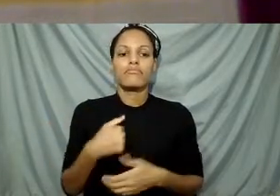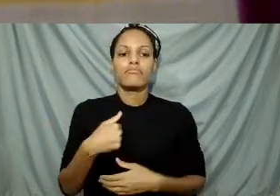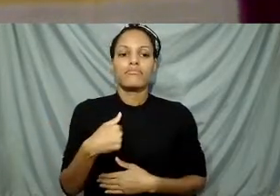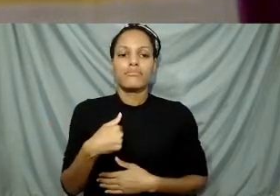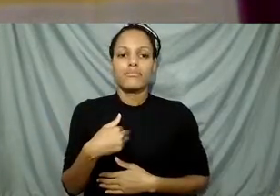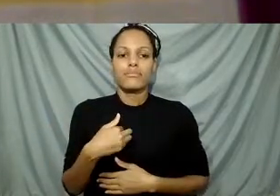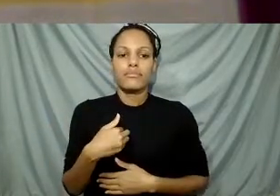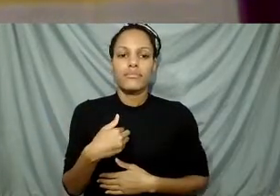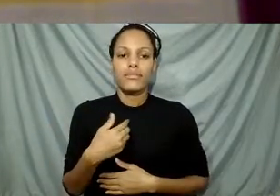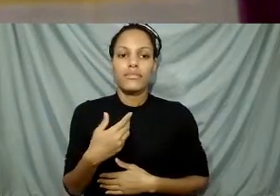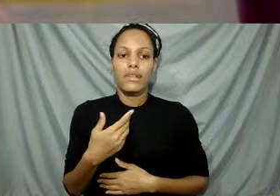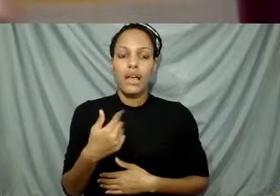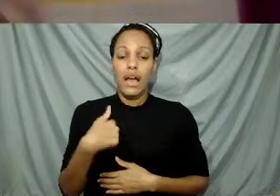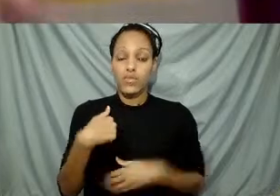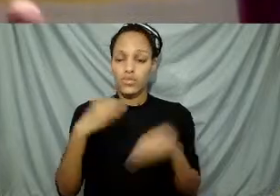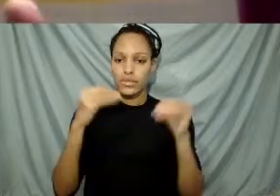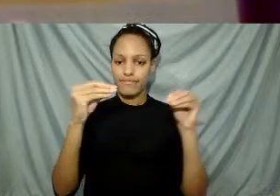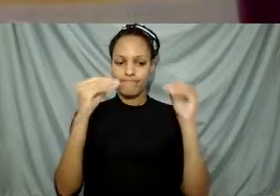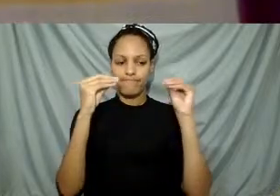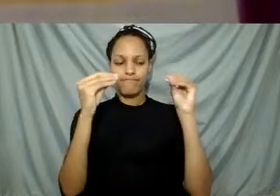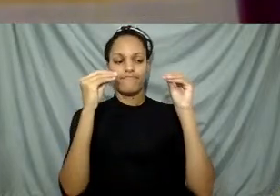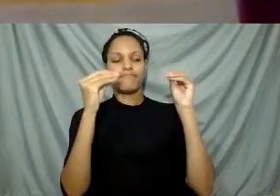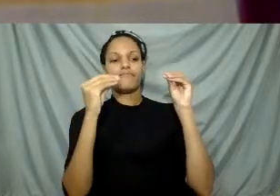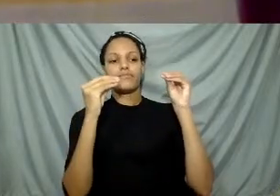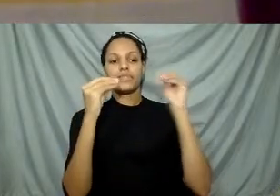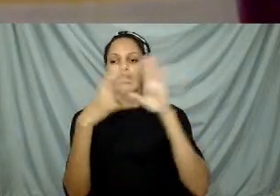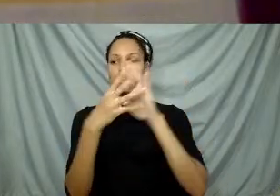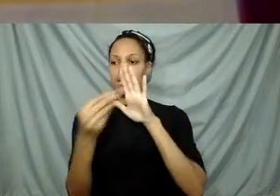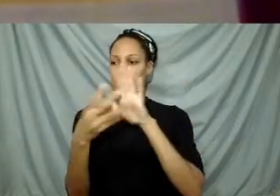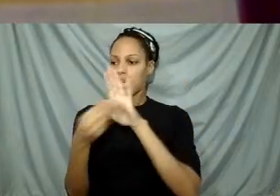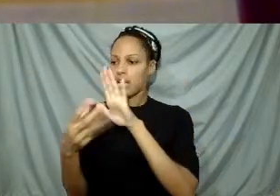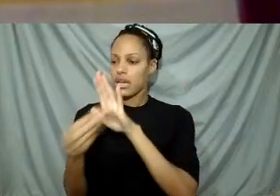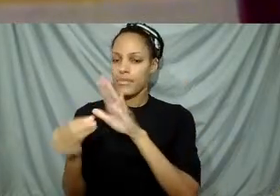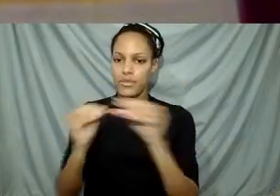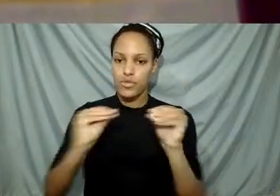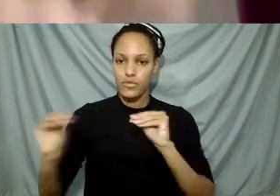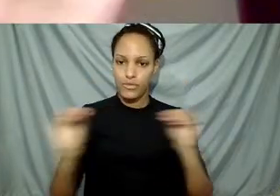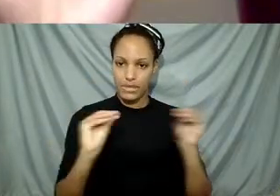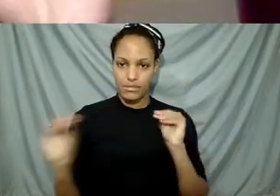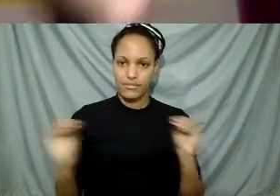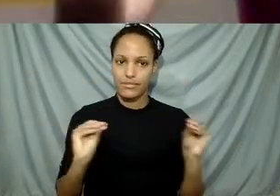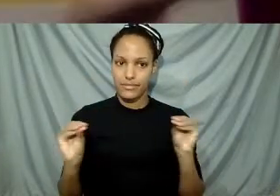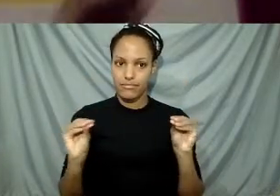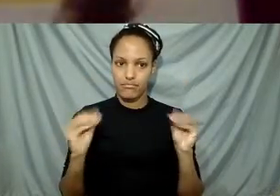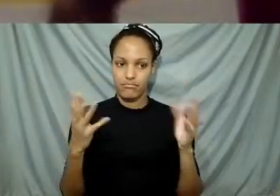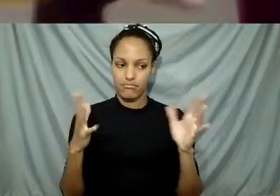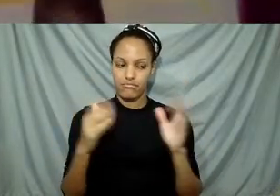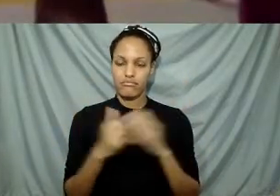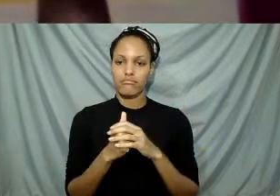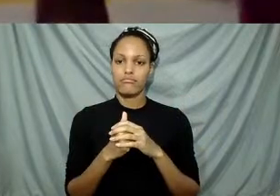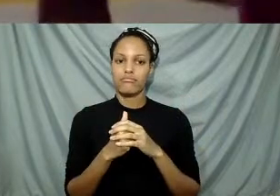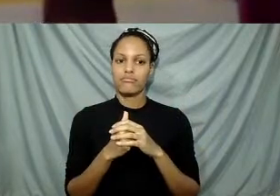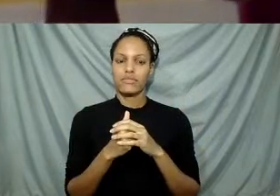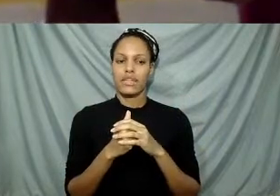been taught to replicate movement. Um, and I kind of lost that little Black girl who was